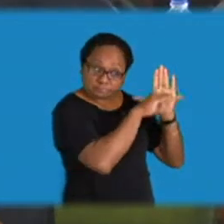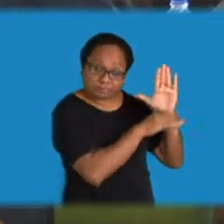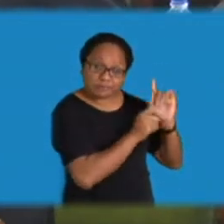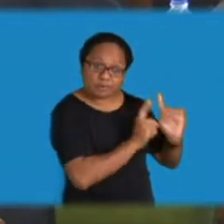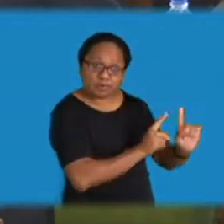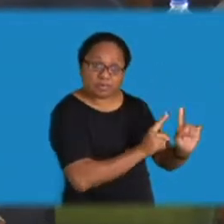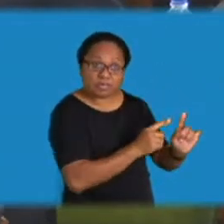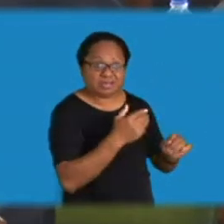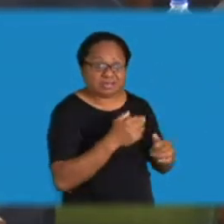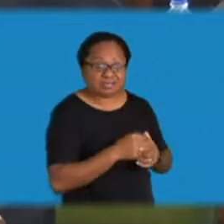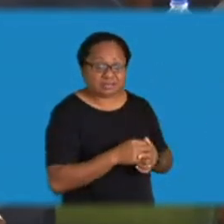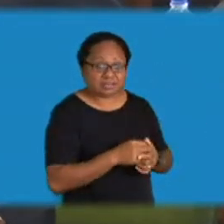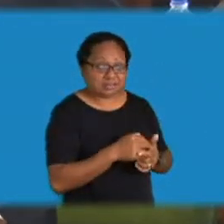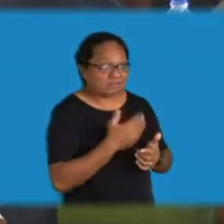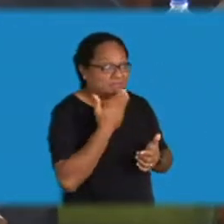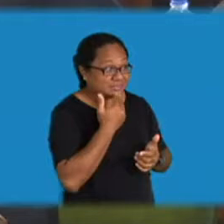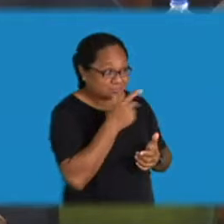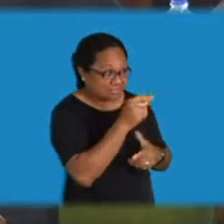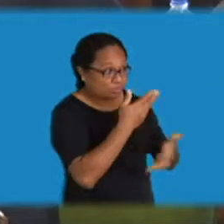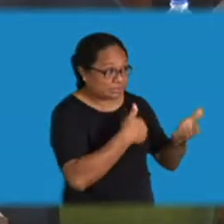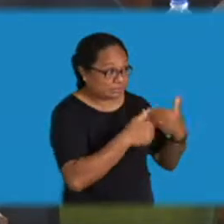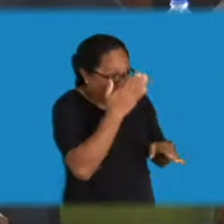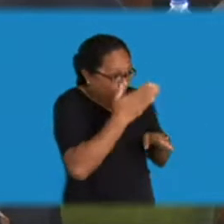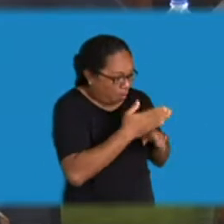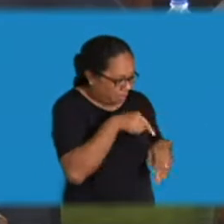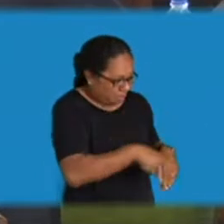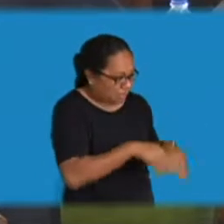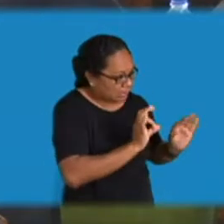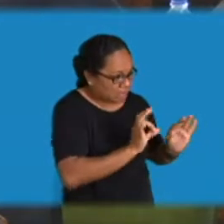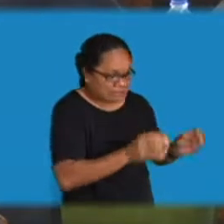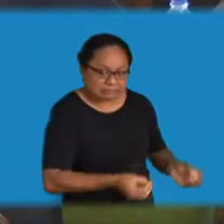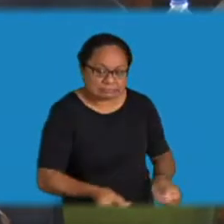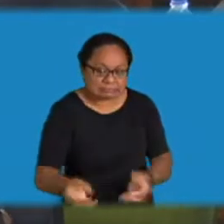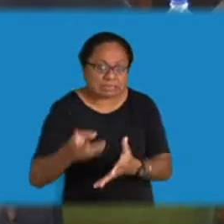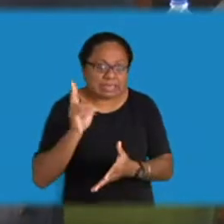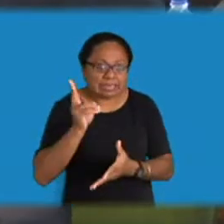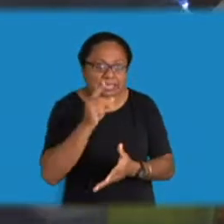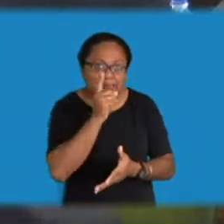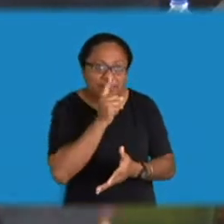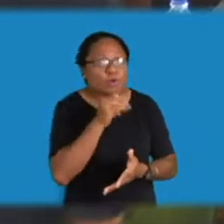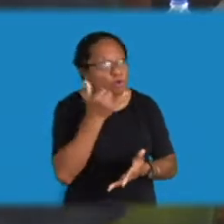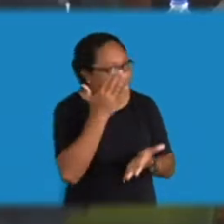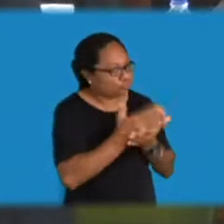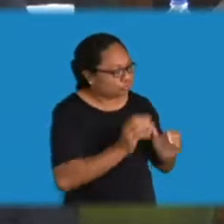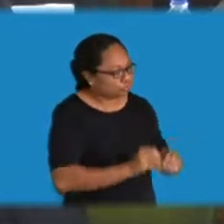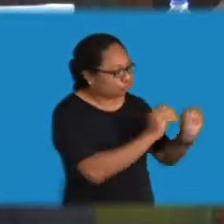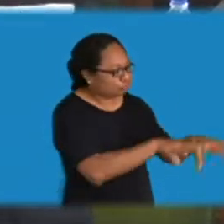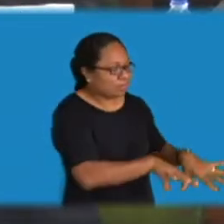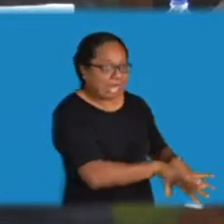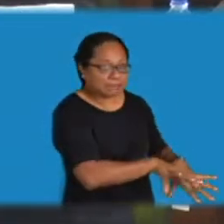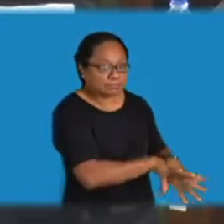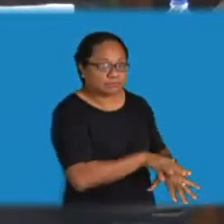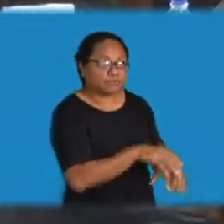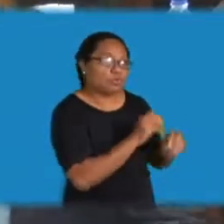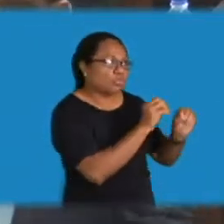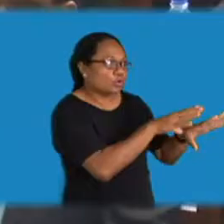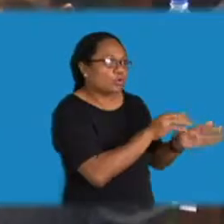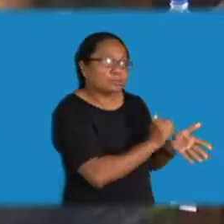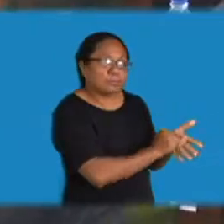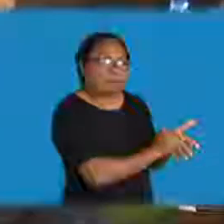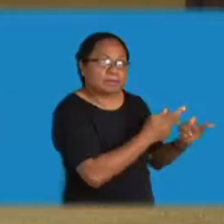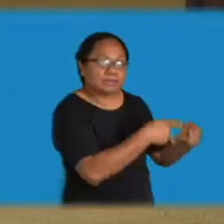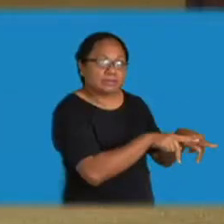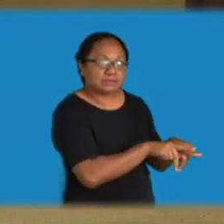it does not go back into the streets of people, or is it really disposed? Thank you, Madam Speaker. I